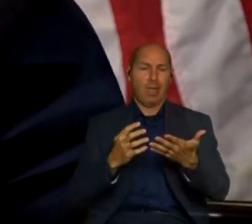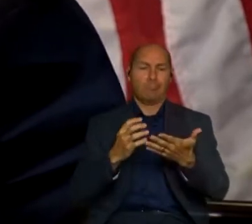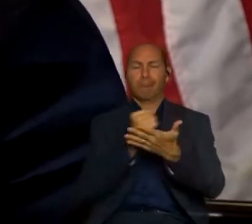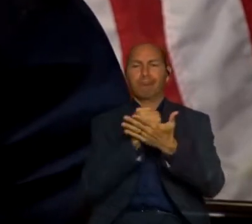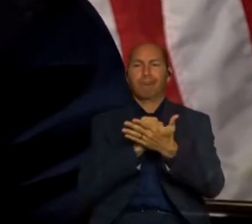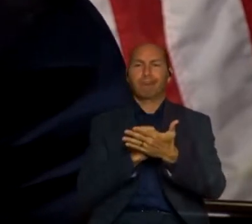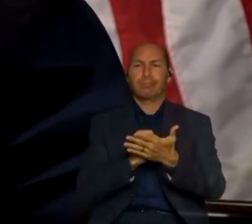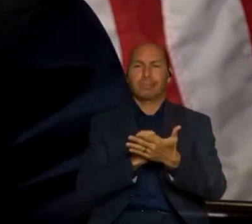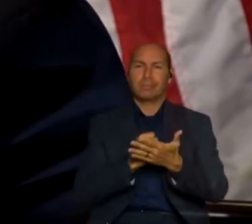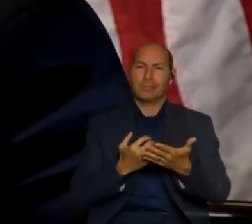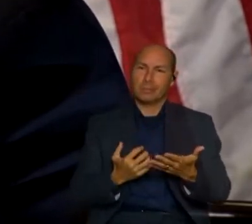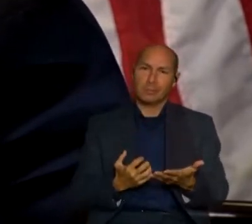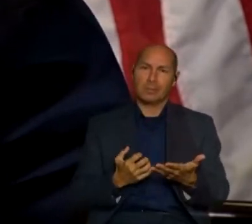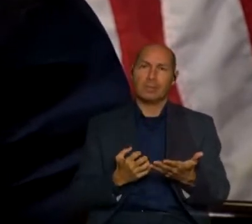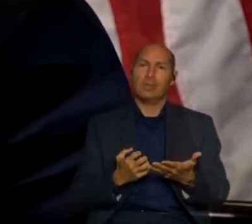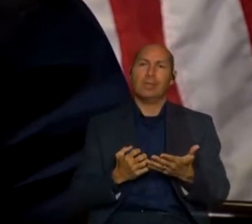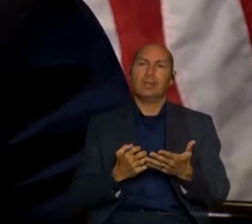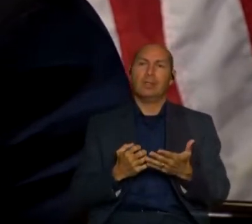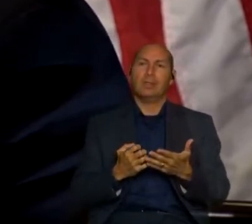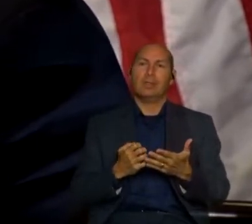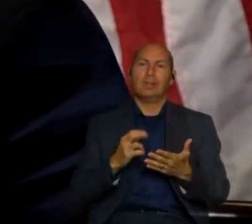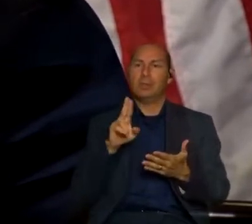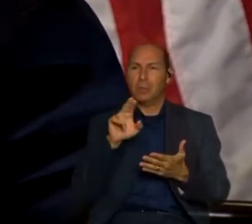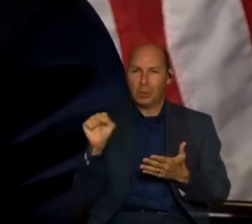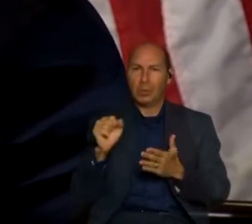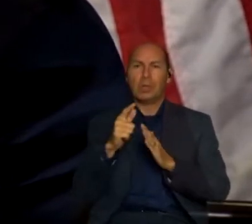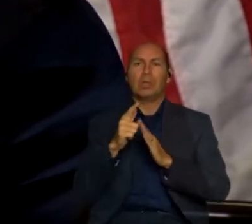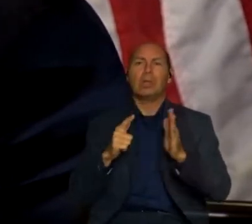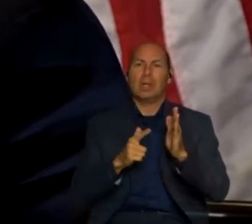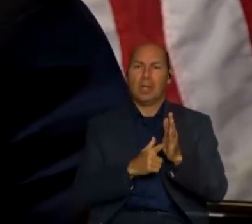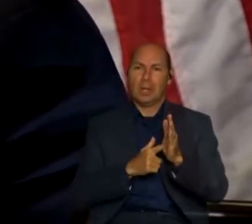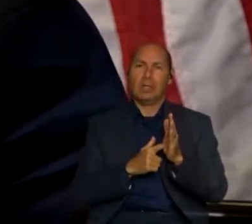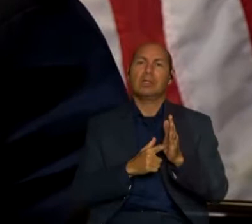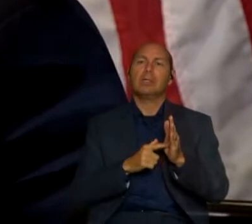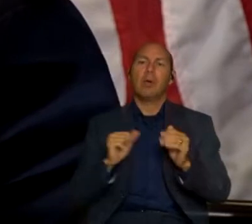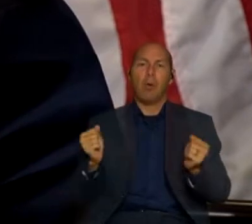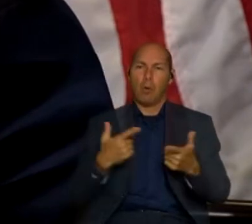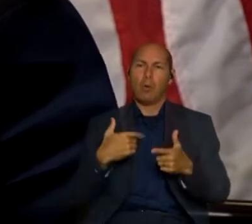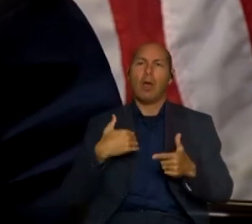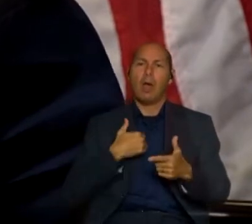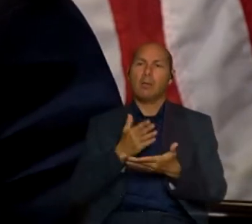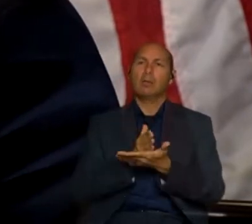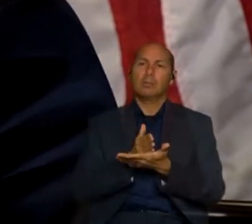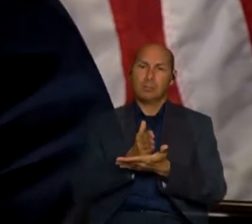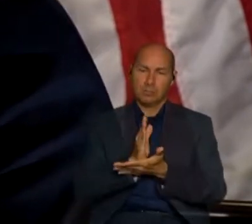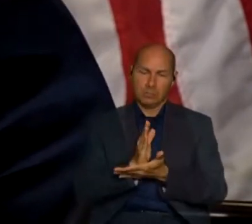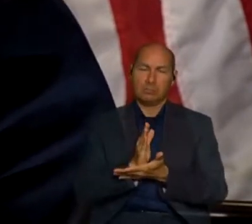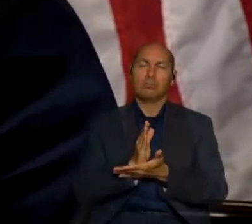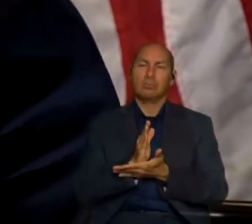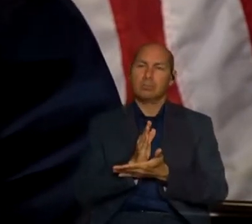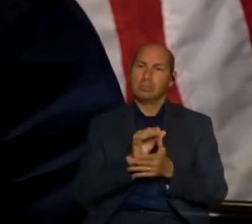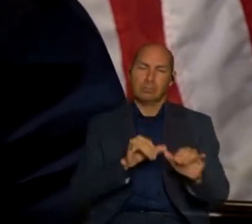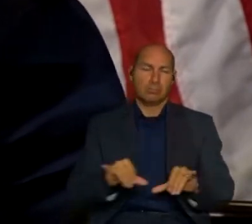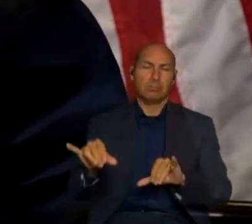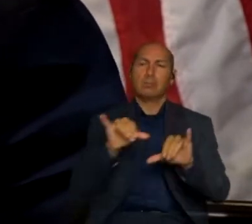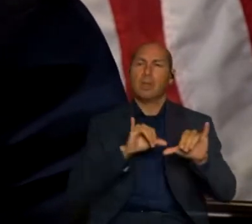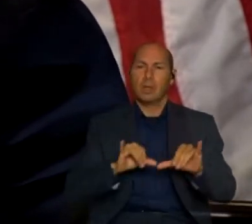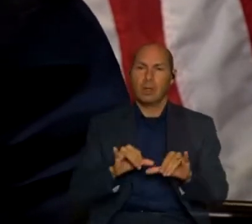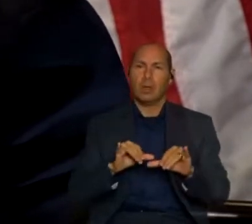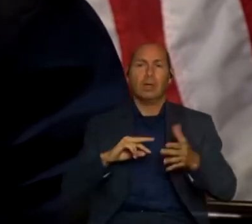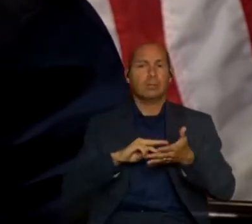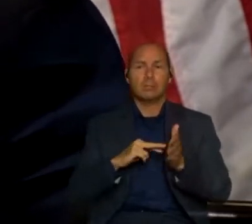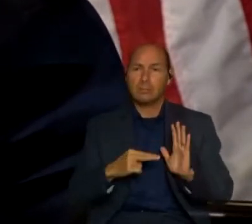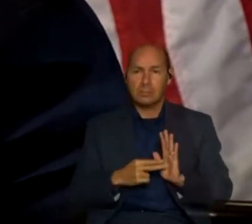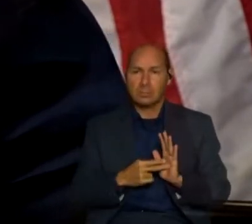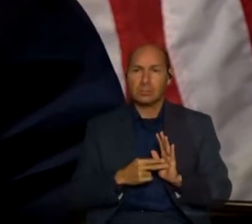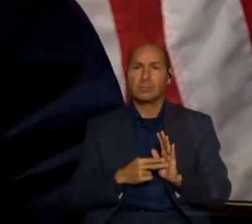United States where there's a rule of law that gives creditors rights just as everyone else has rights. What that means is that